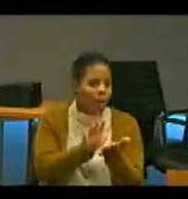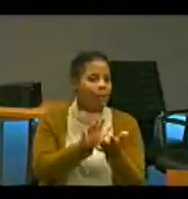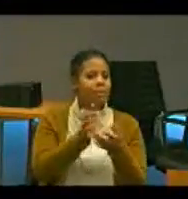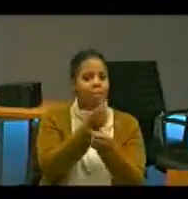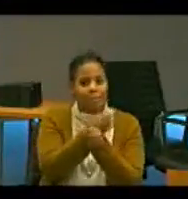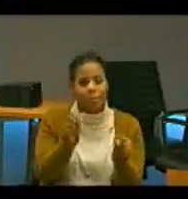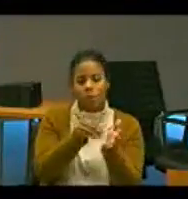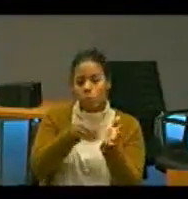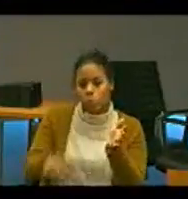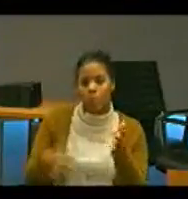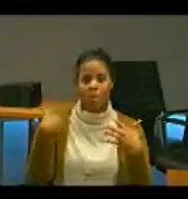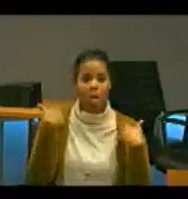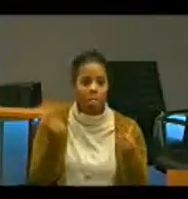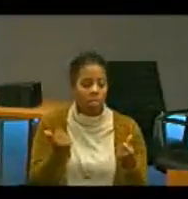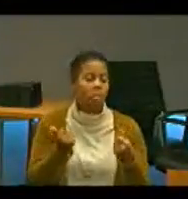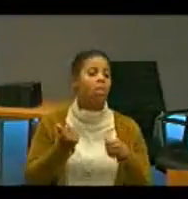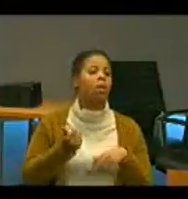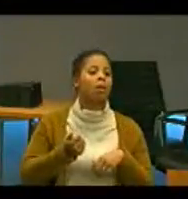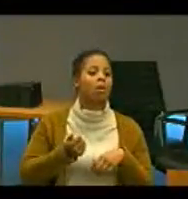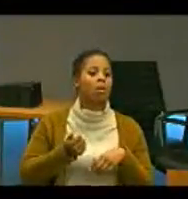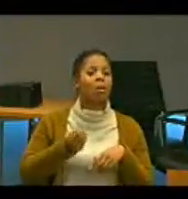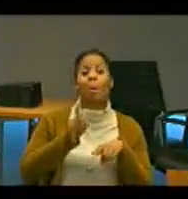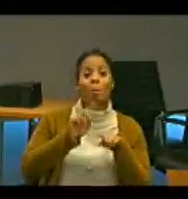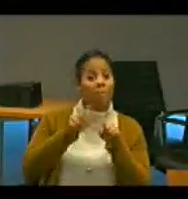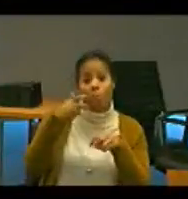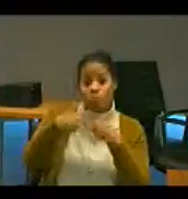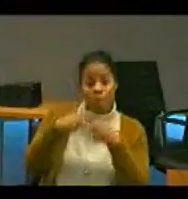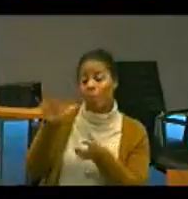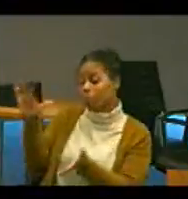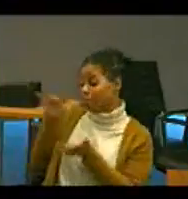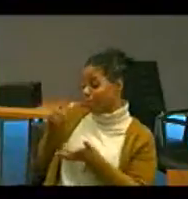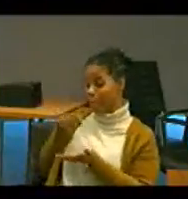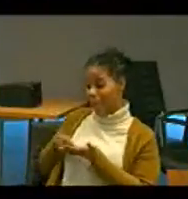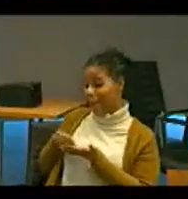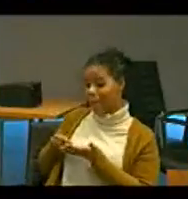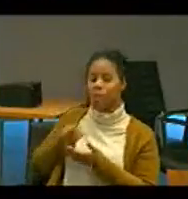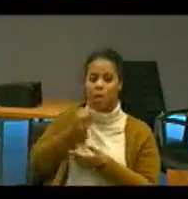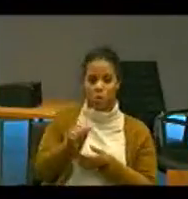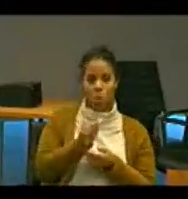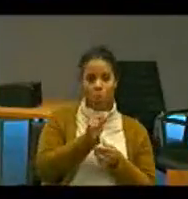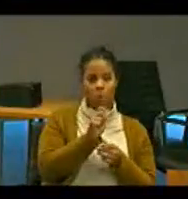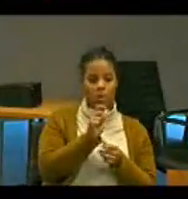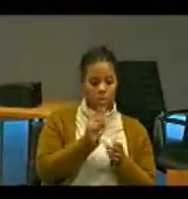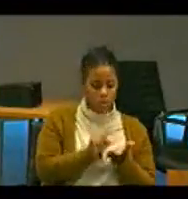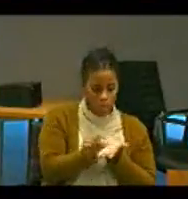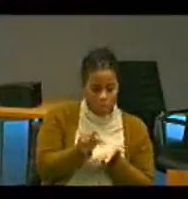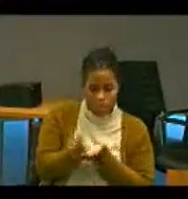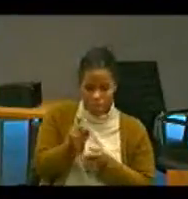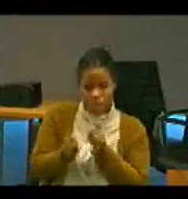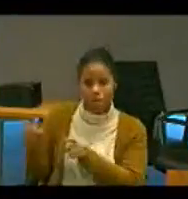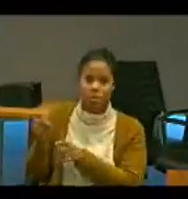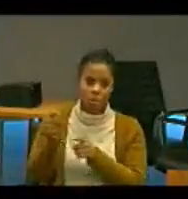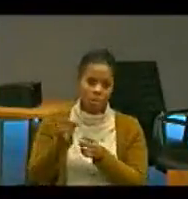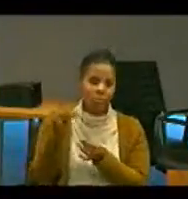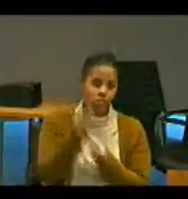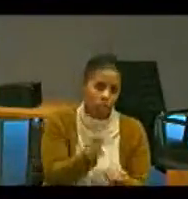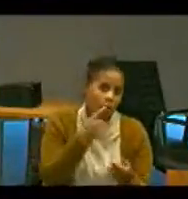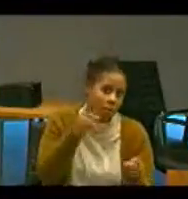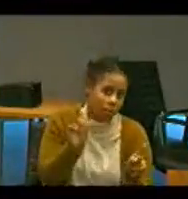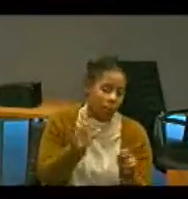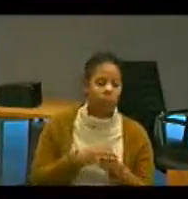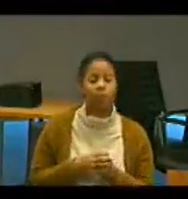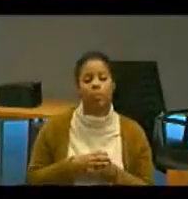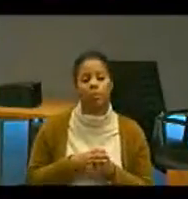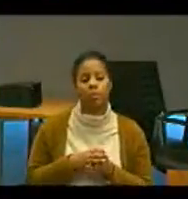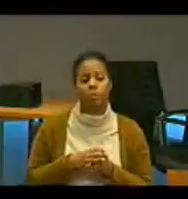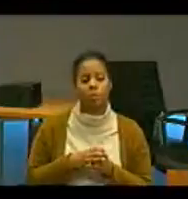health, but the issue is that they're not deployed efficiently. And our work is really to help them figure out, is this the approach we